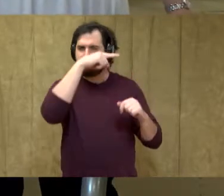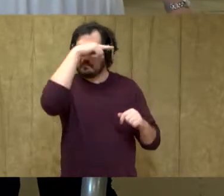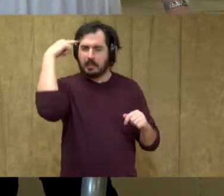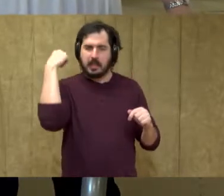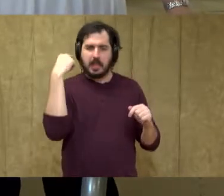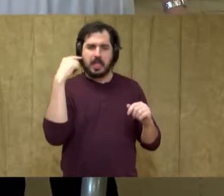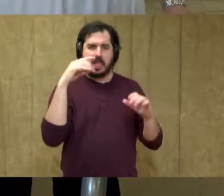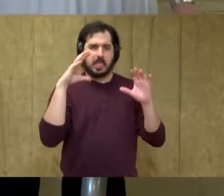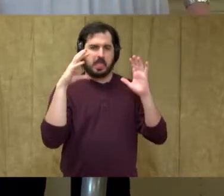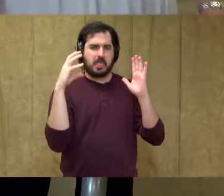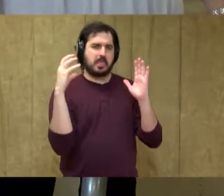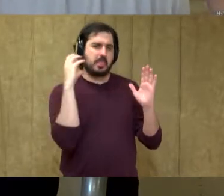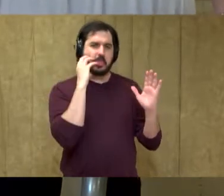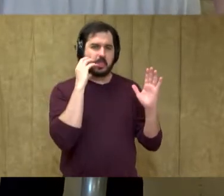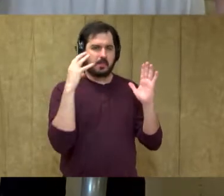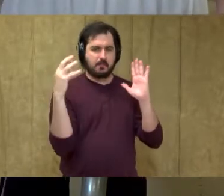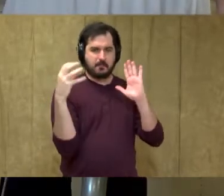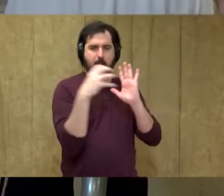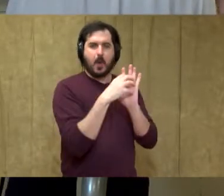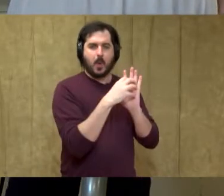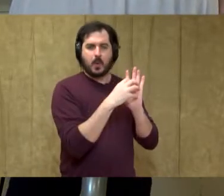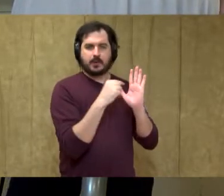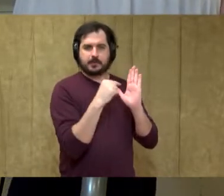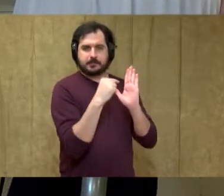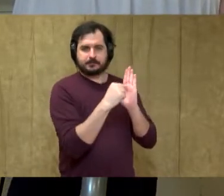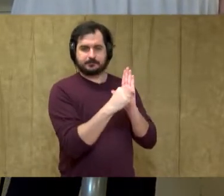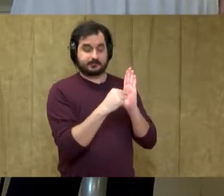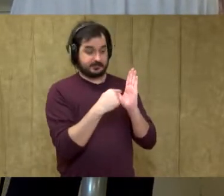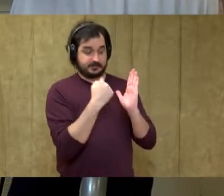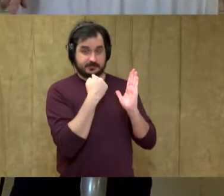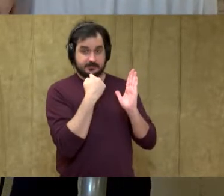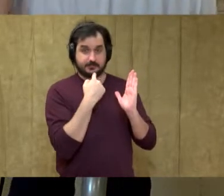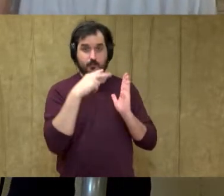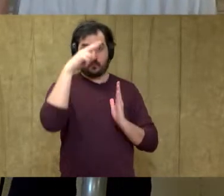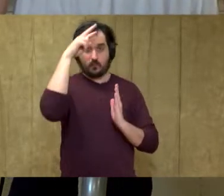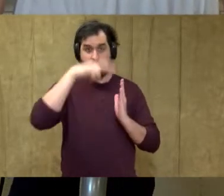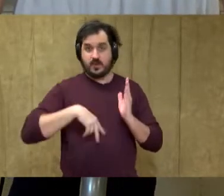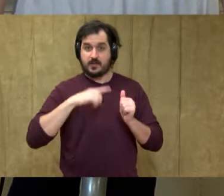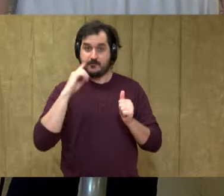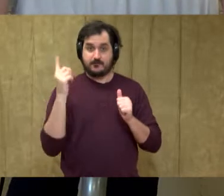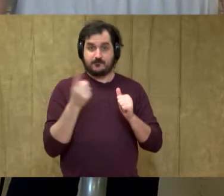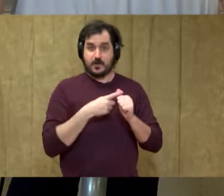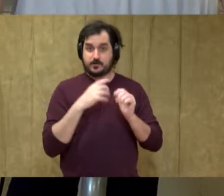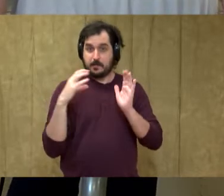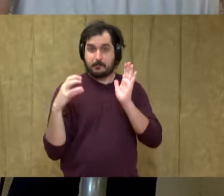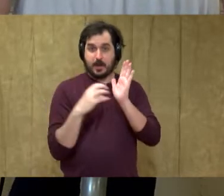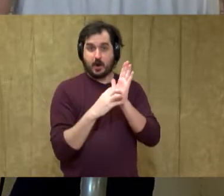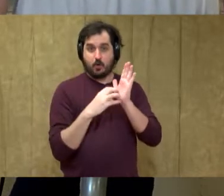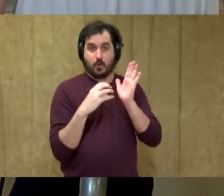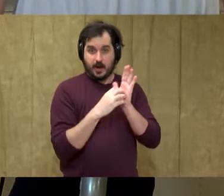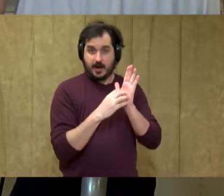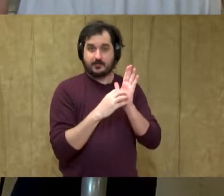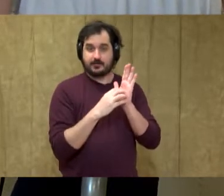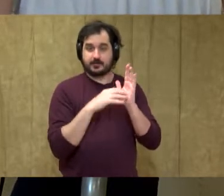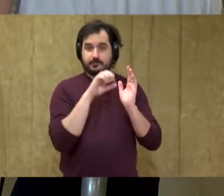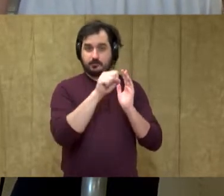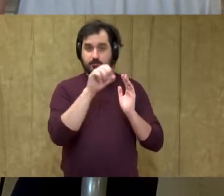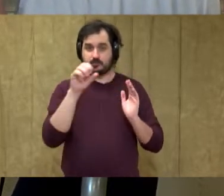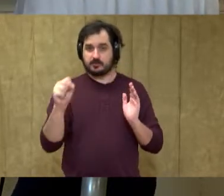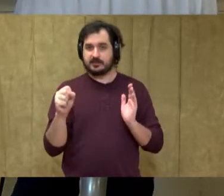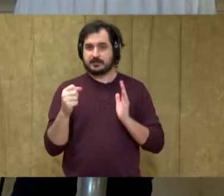the directions say, read the first paragraph of a social studies passage about the